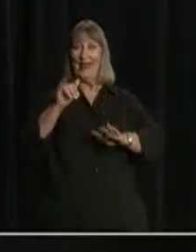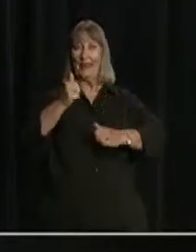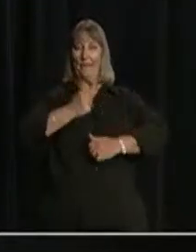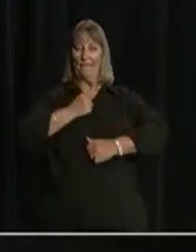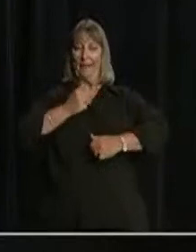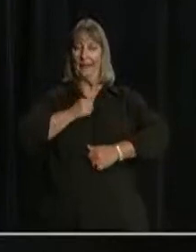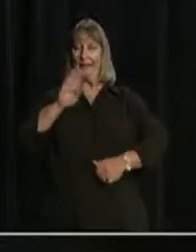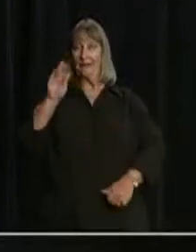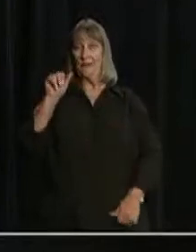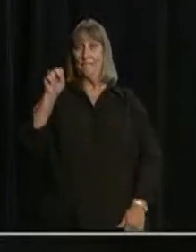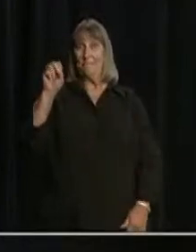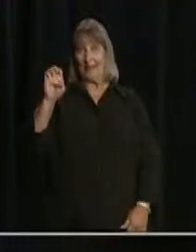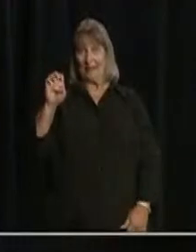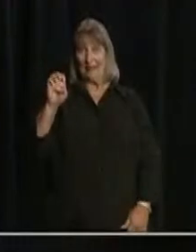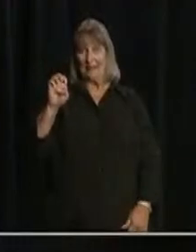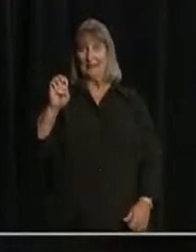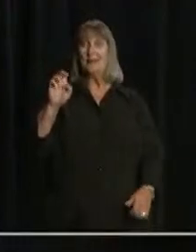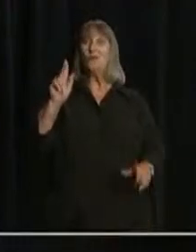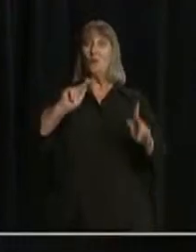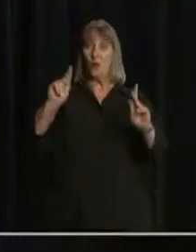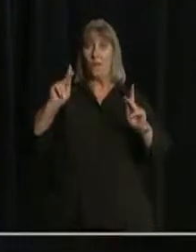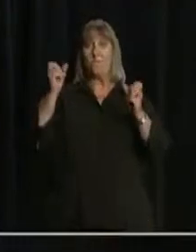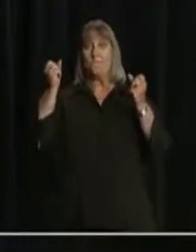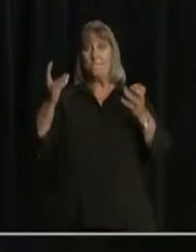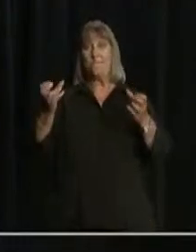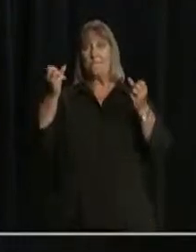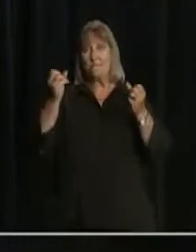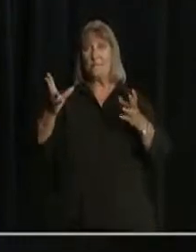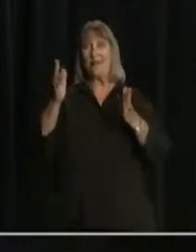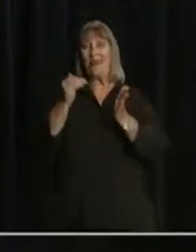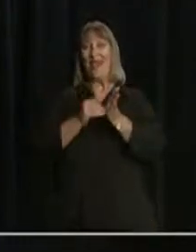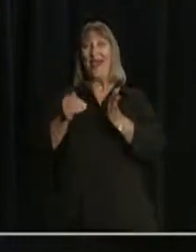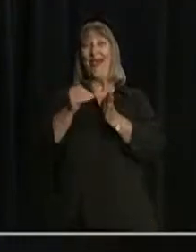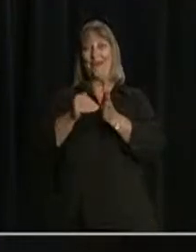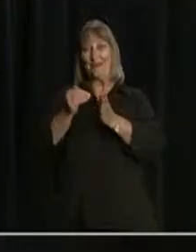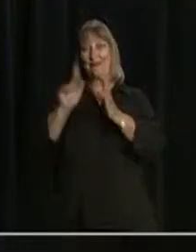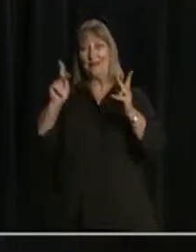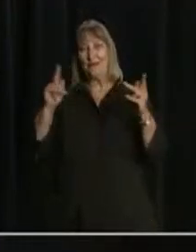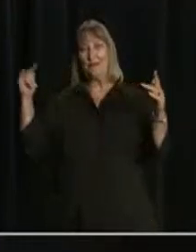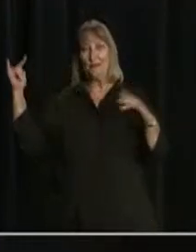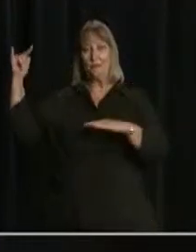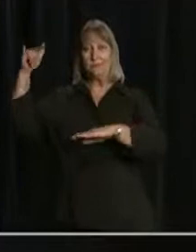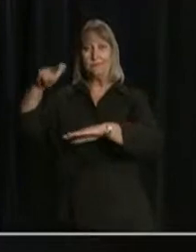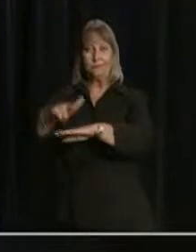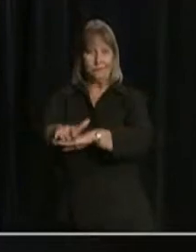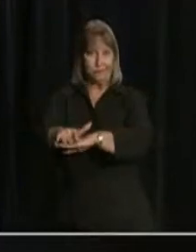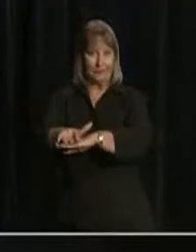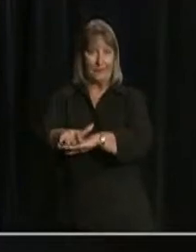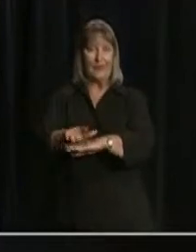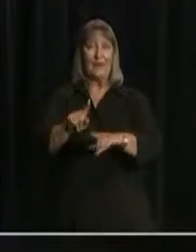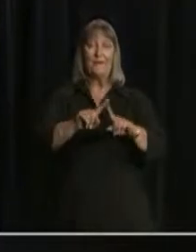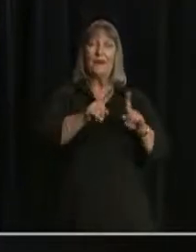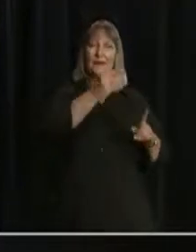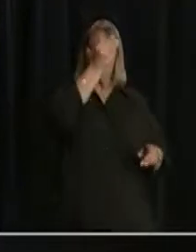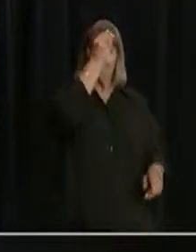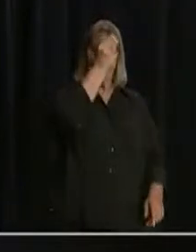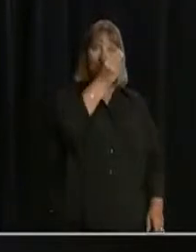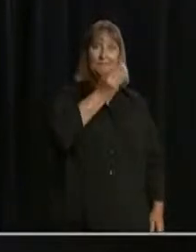in Texas that is receiving many thousands of refugees. But I did get notified